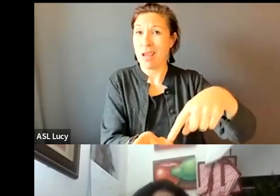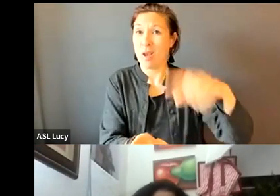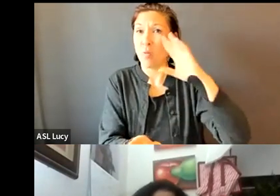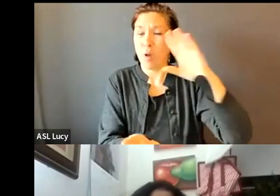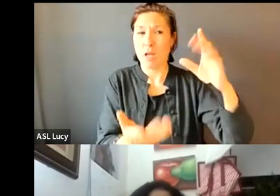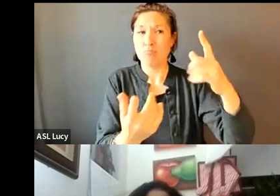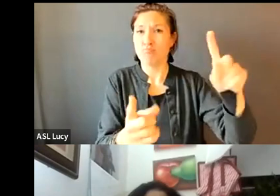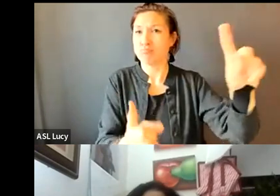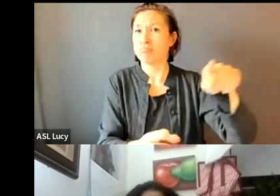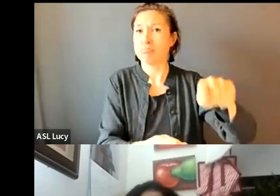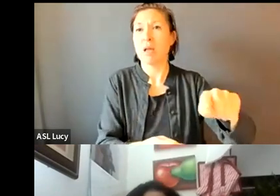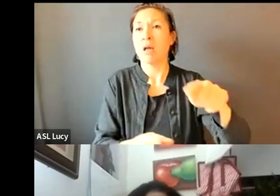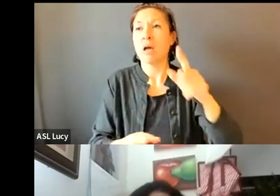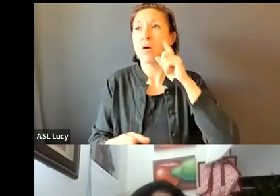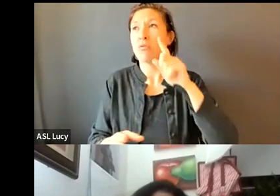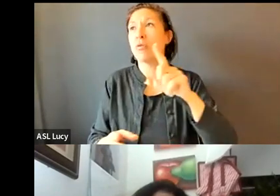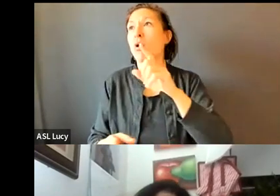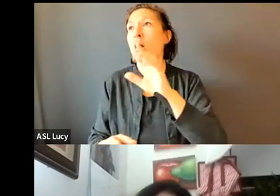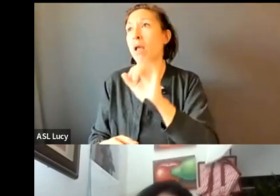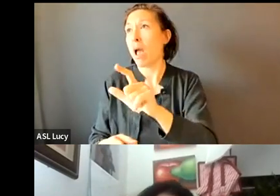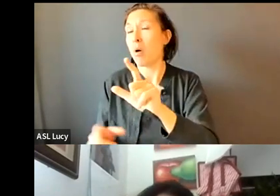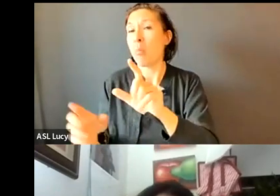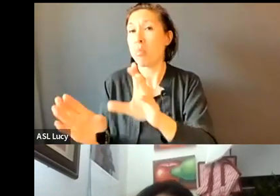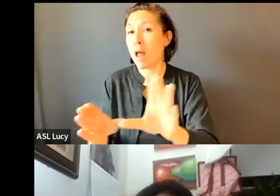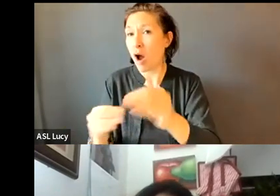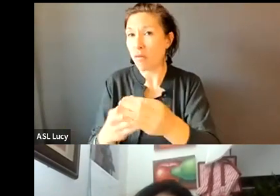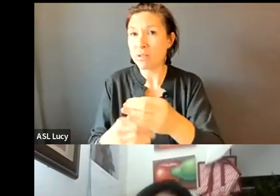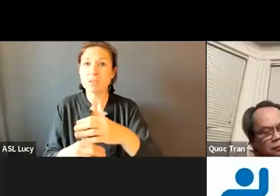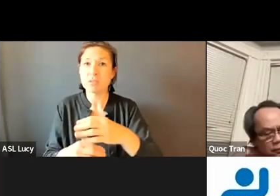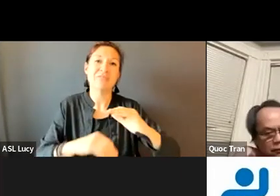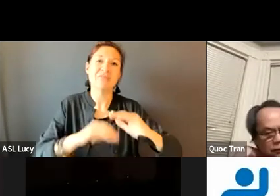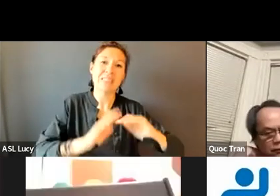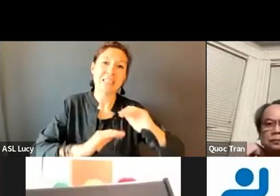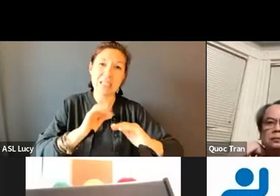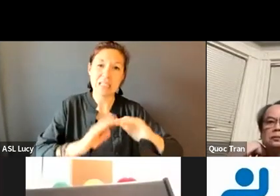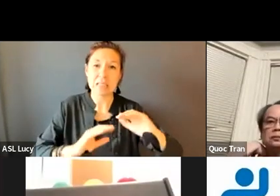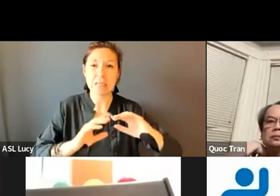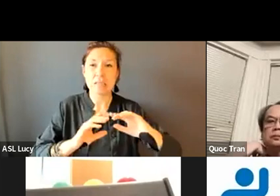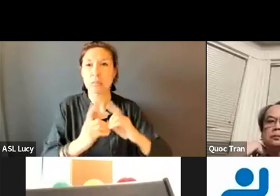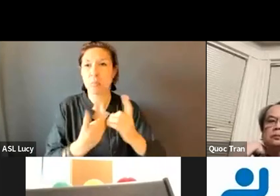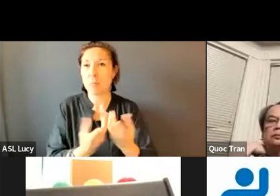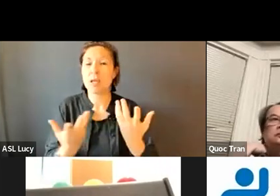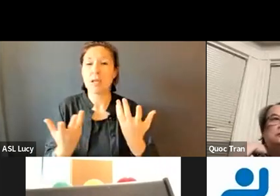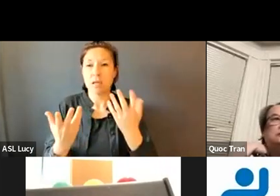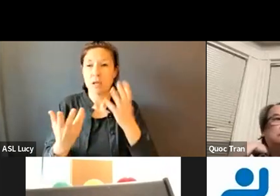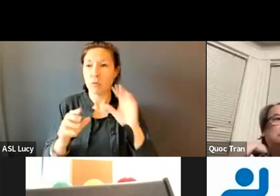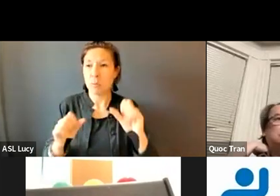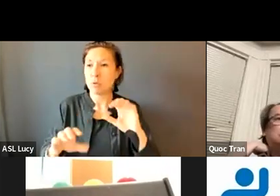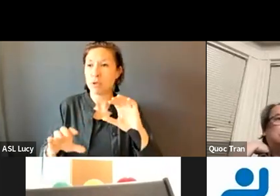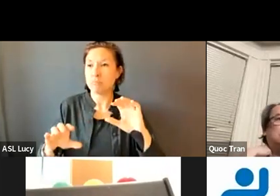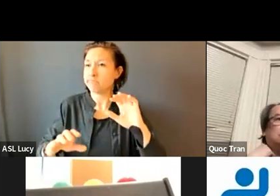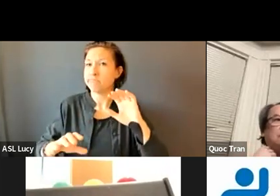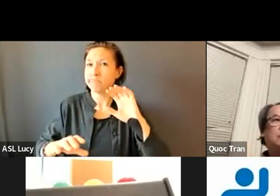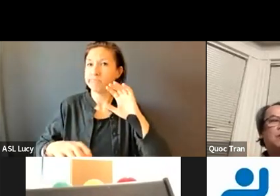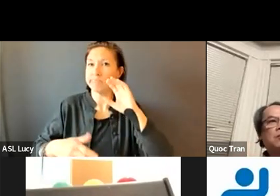and between the capital planning office um we feel far more prepared um in the to enter into the process I think